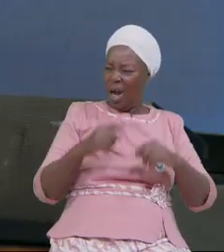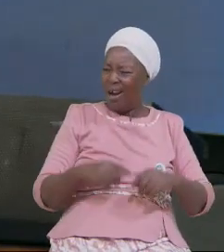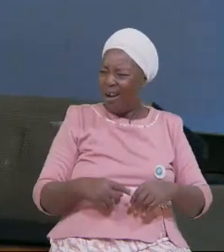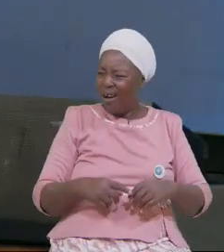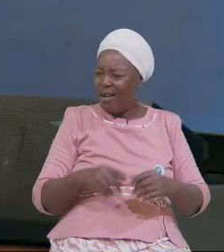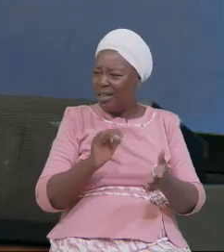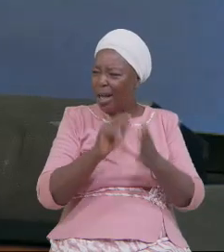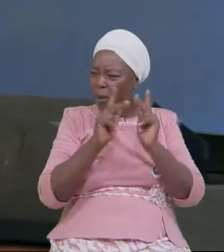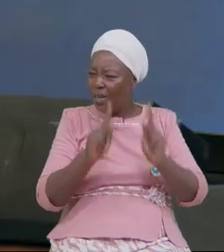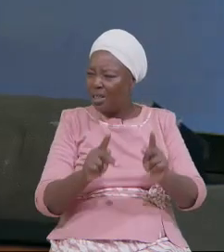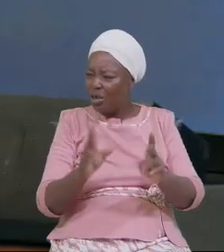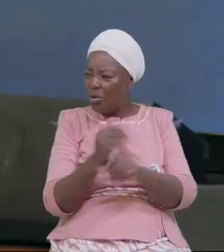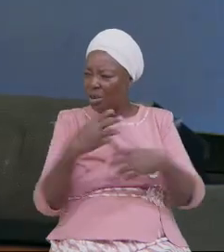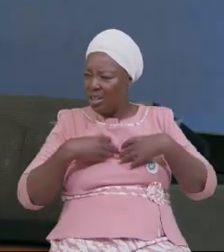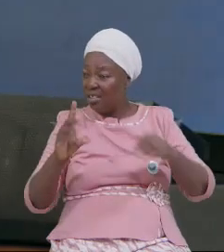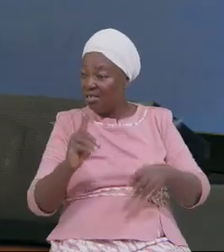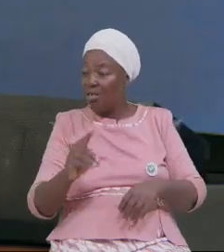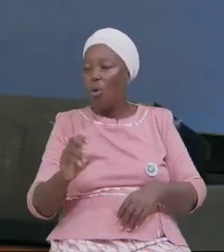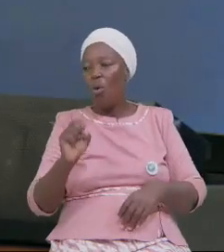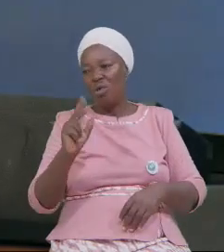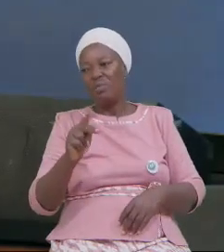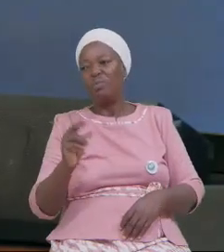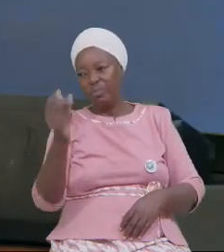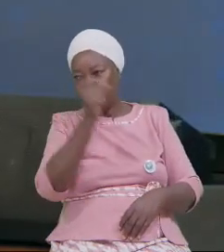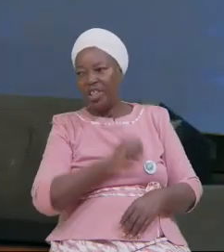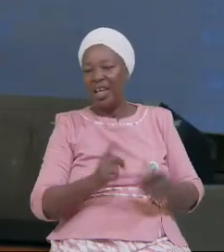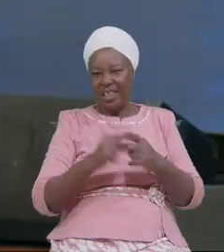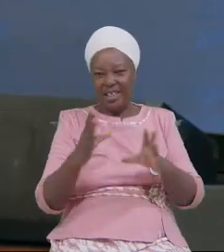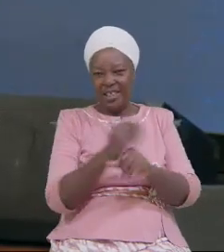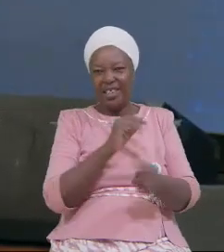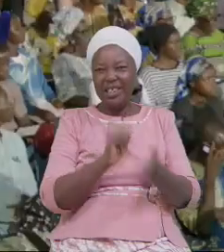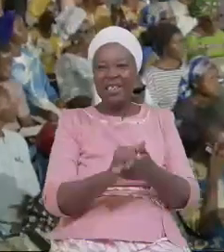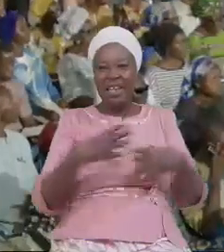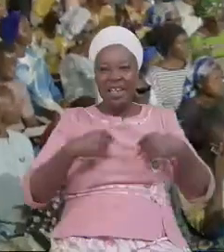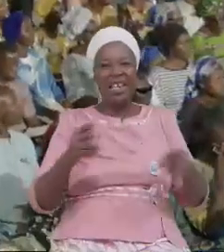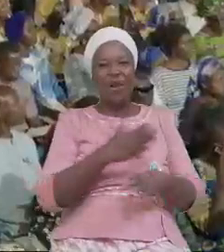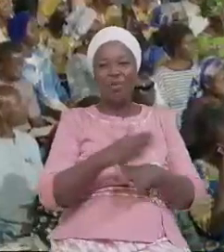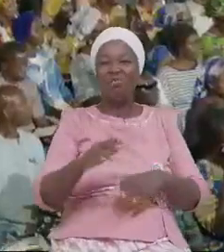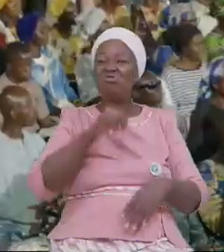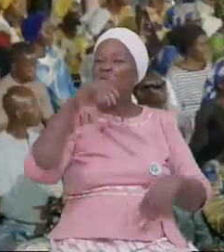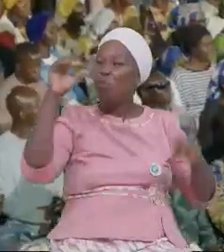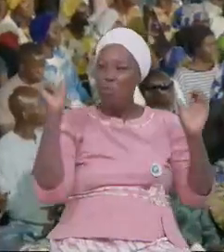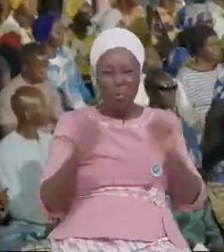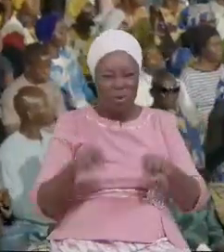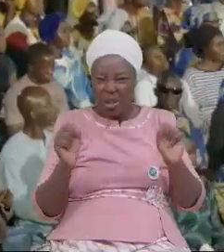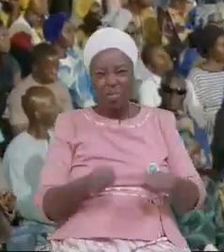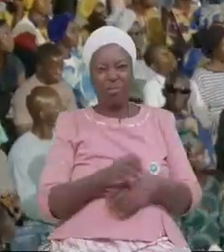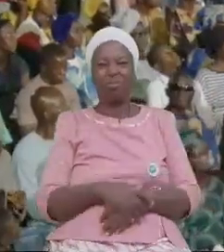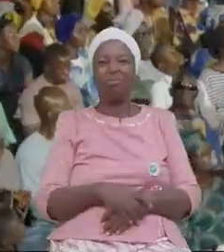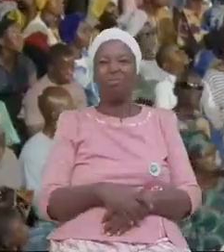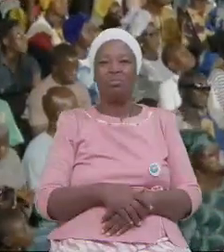got healed. And then they take the healing away. Impossible. Help me